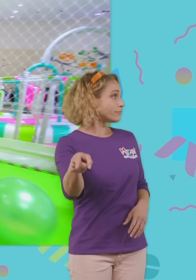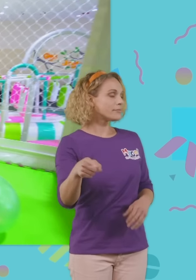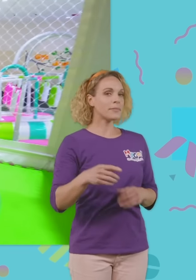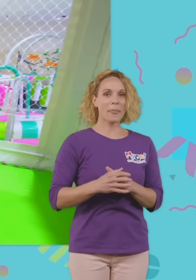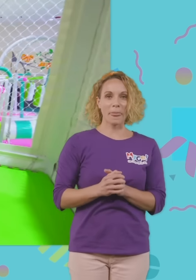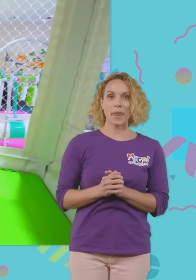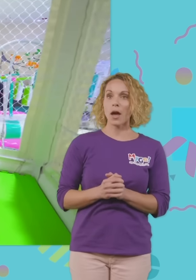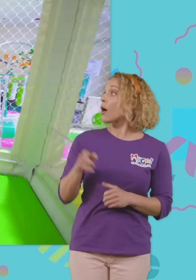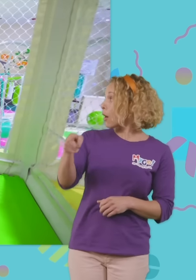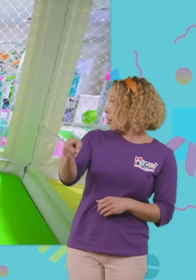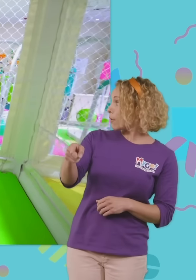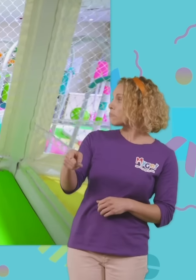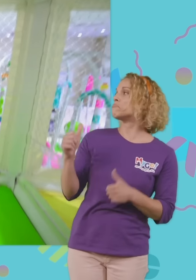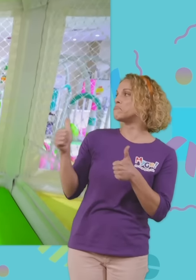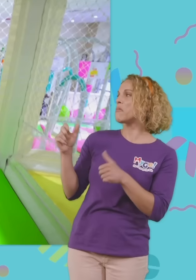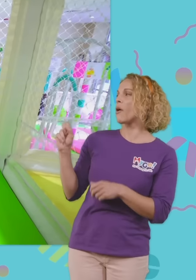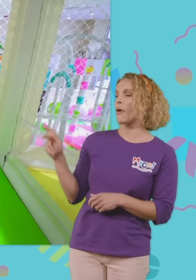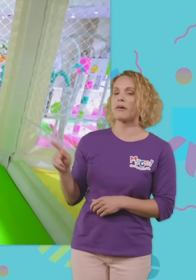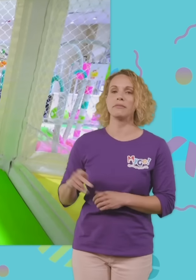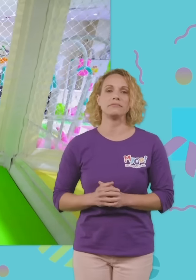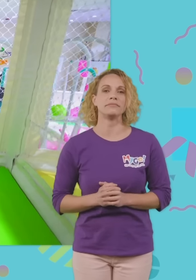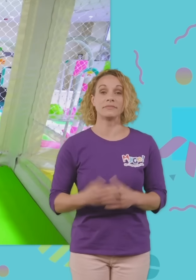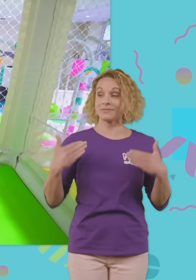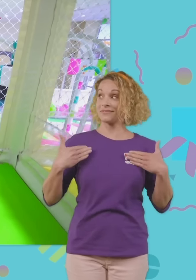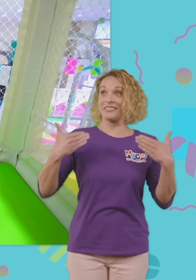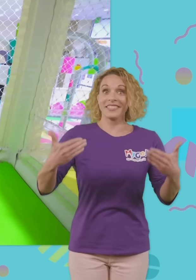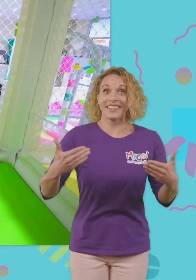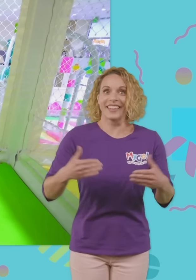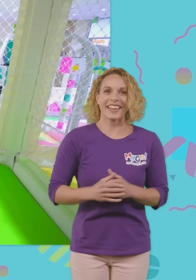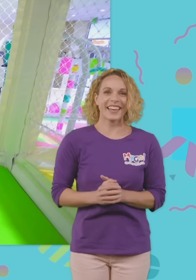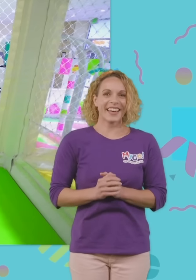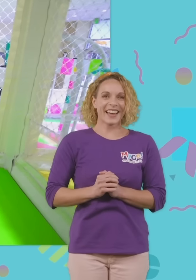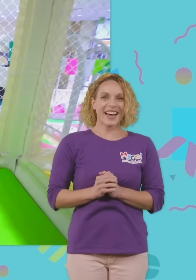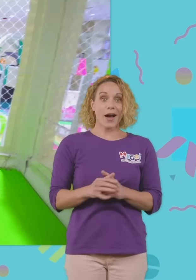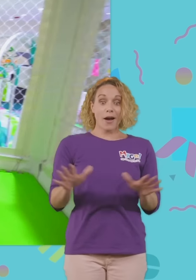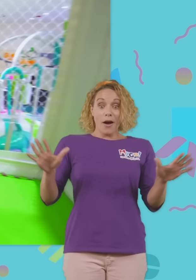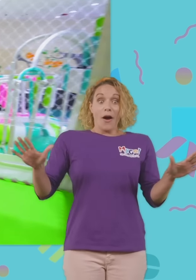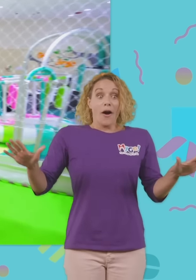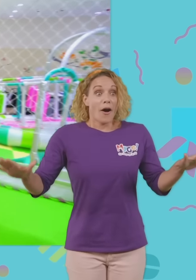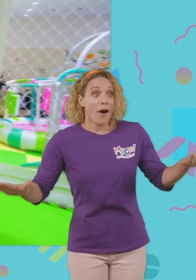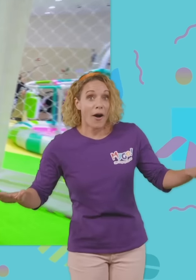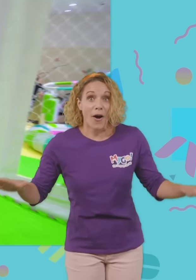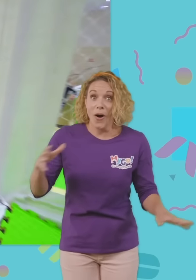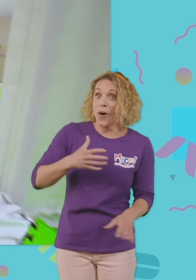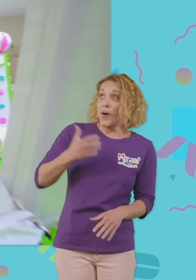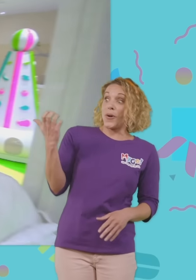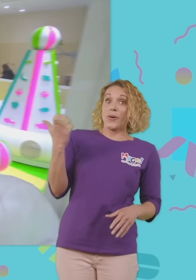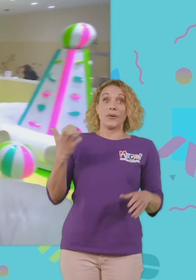And that's how you get out, over there. Oh, over there? Okay, here I go.